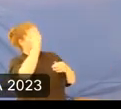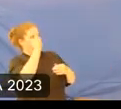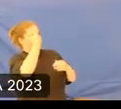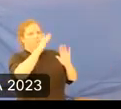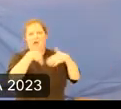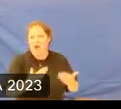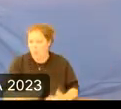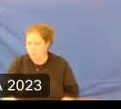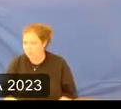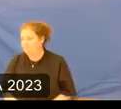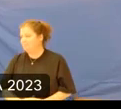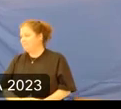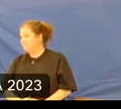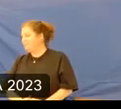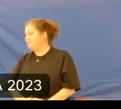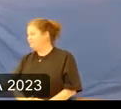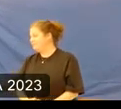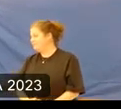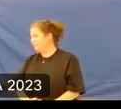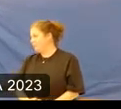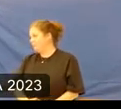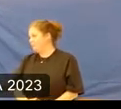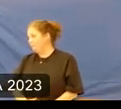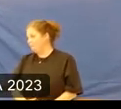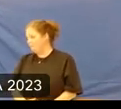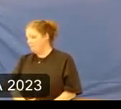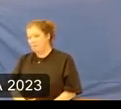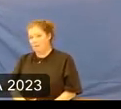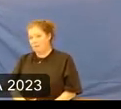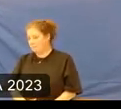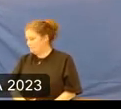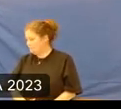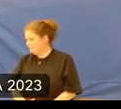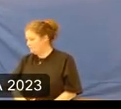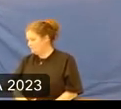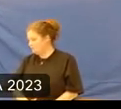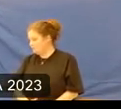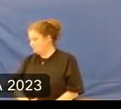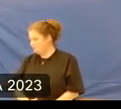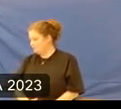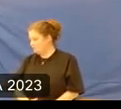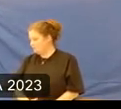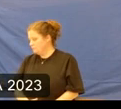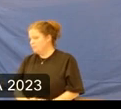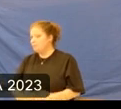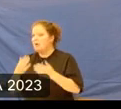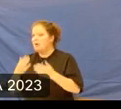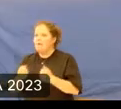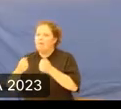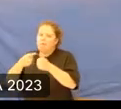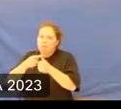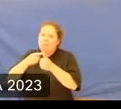on this. And it's generally faultless. You know, there are a handful of examples in the in my corpora,